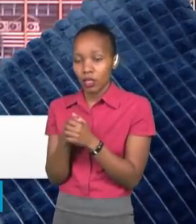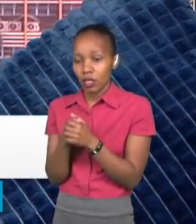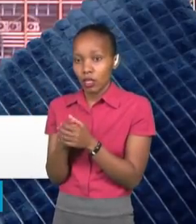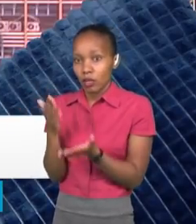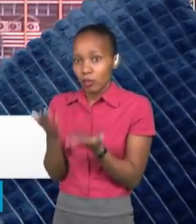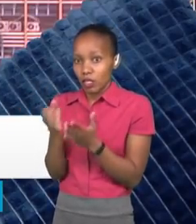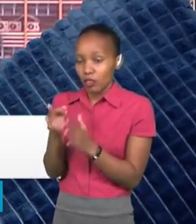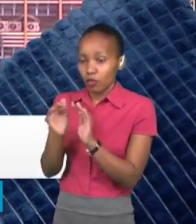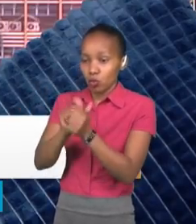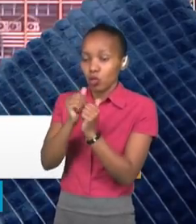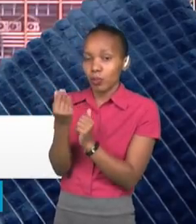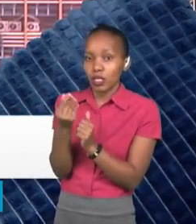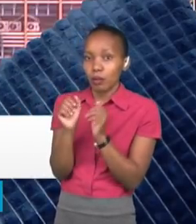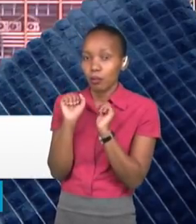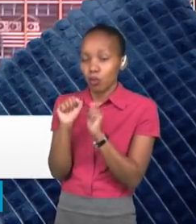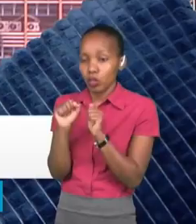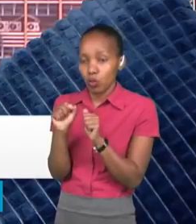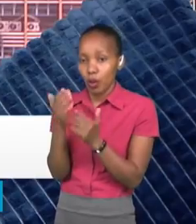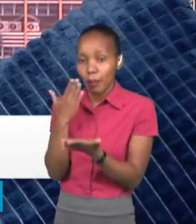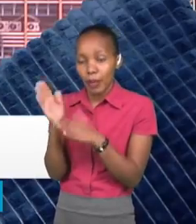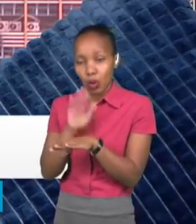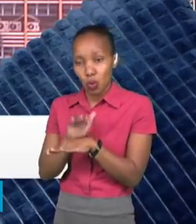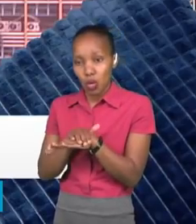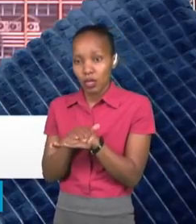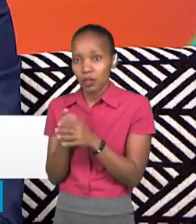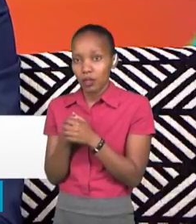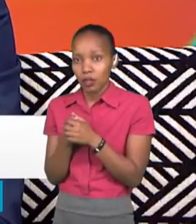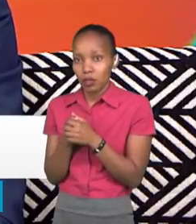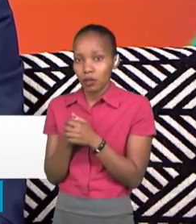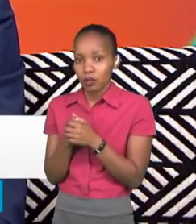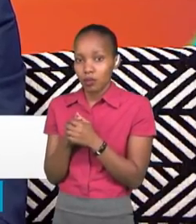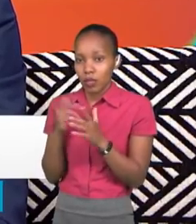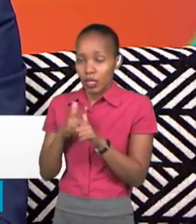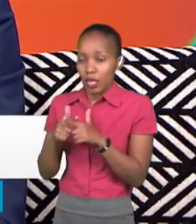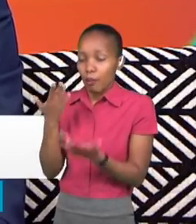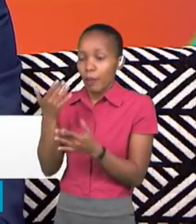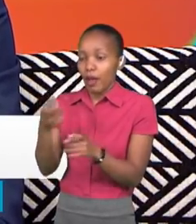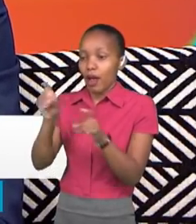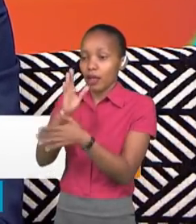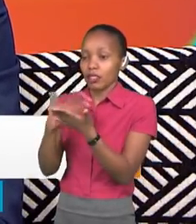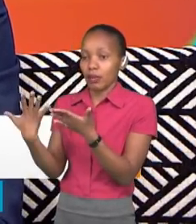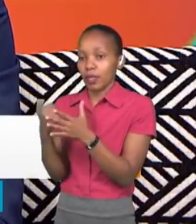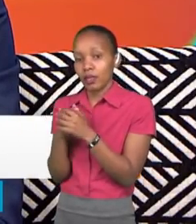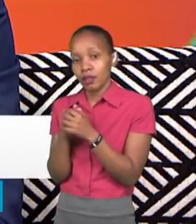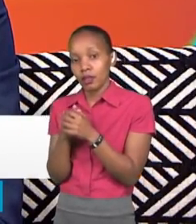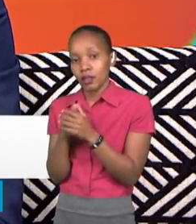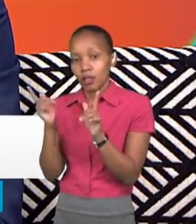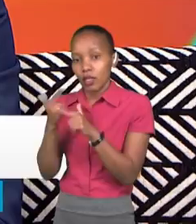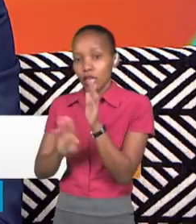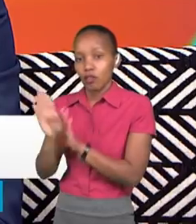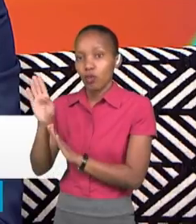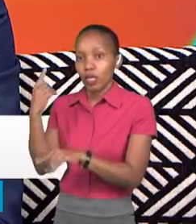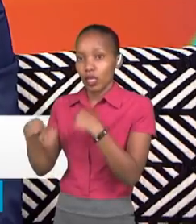if SportPesa, if they can be generous enough actually to increase their kitty for the sake of actually developing the